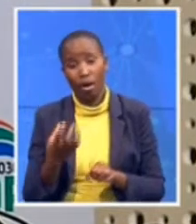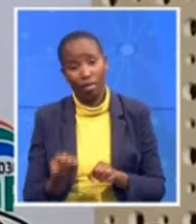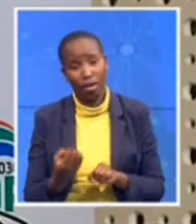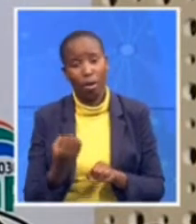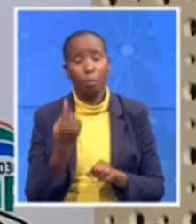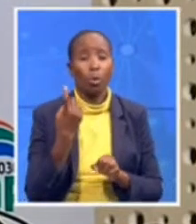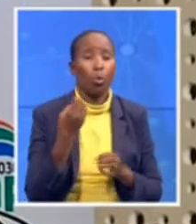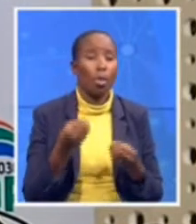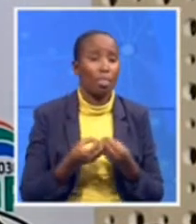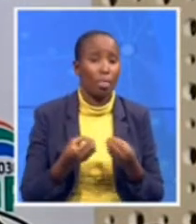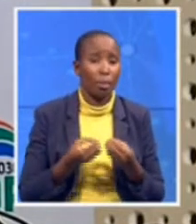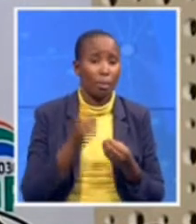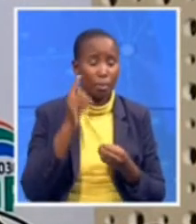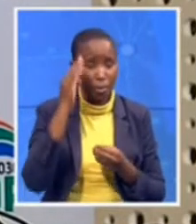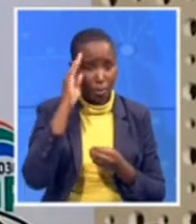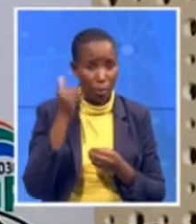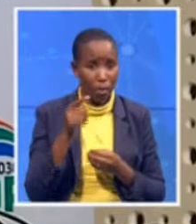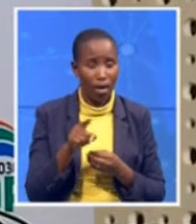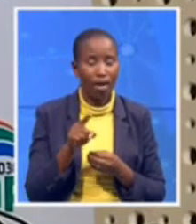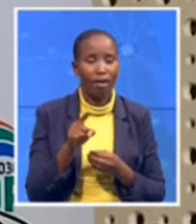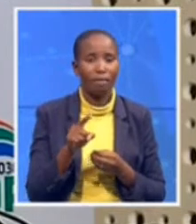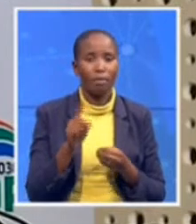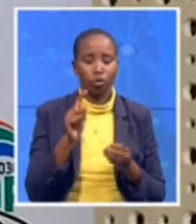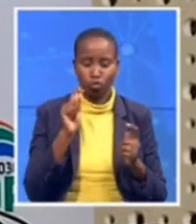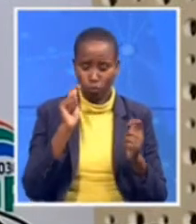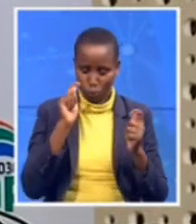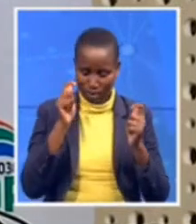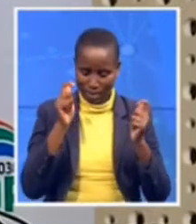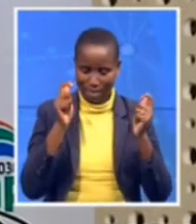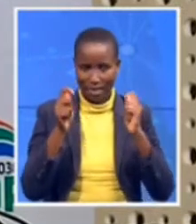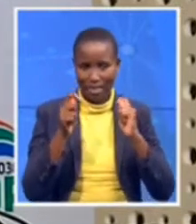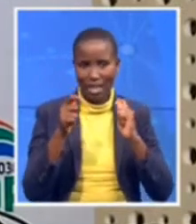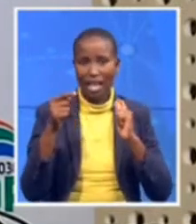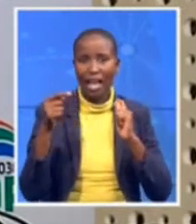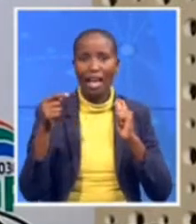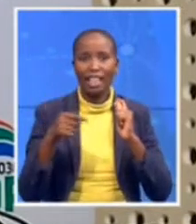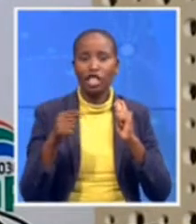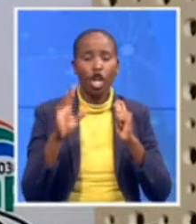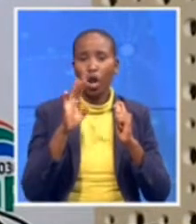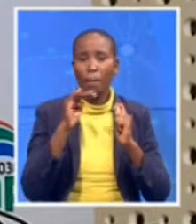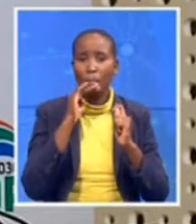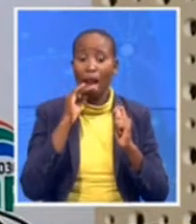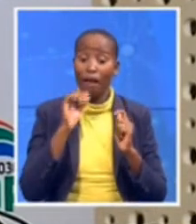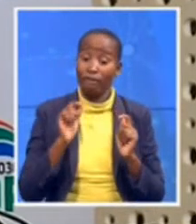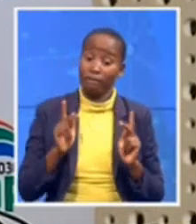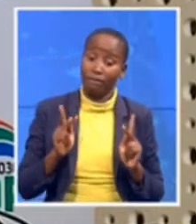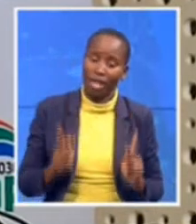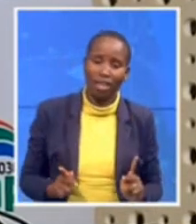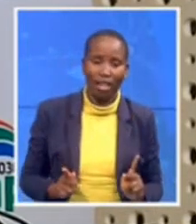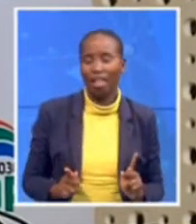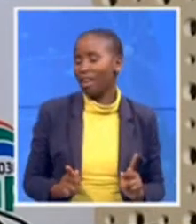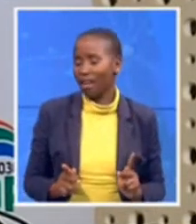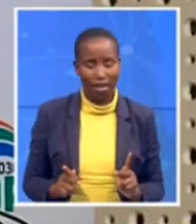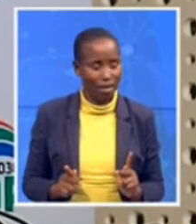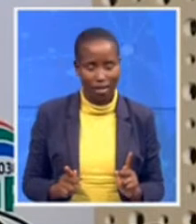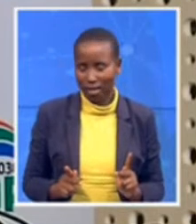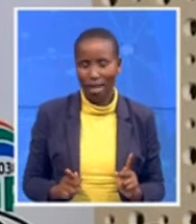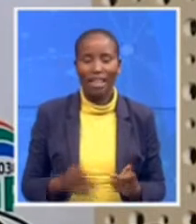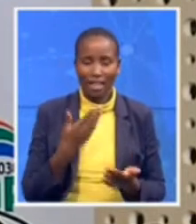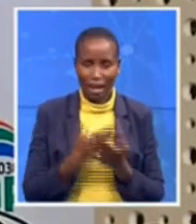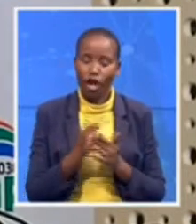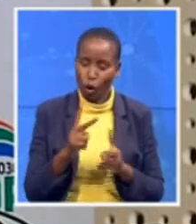transitions into the fact that it doesn't just mean a physical publication, it can also be done online. Blogs, therefore, fall within our